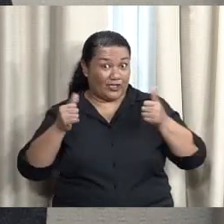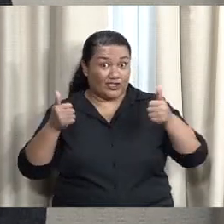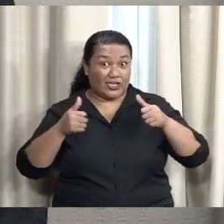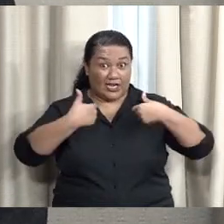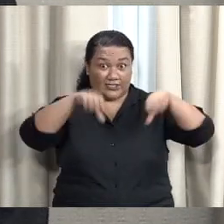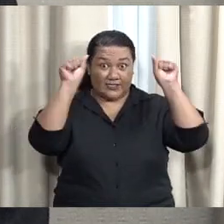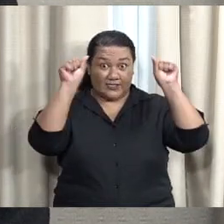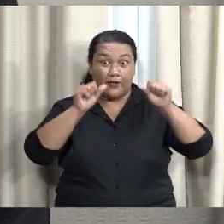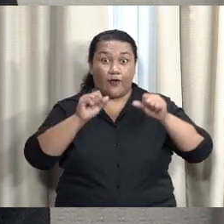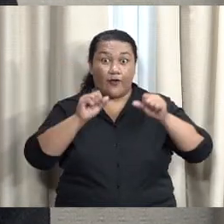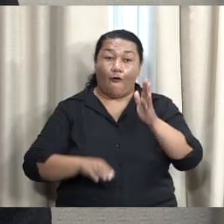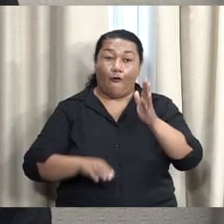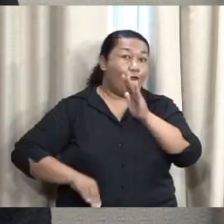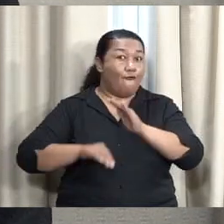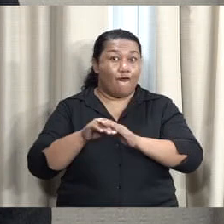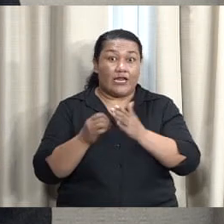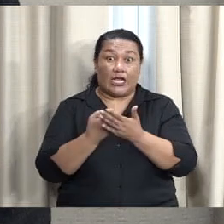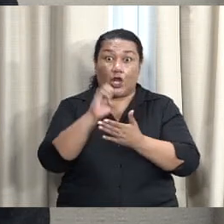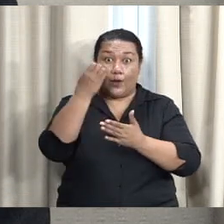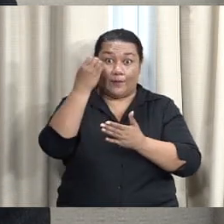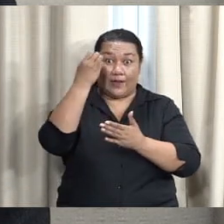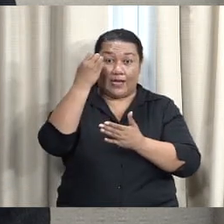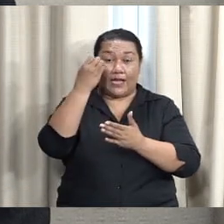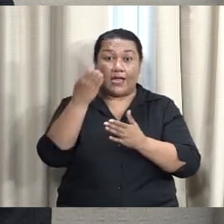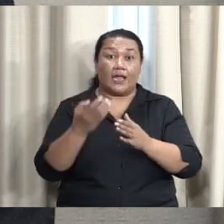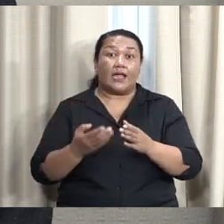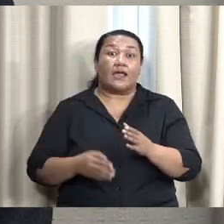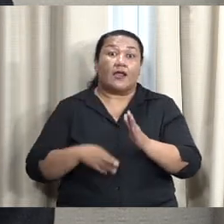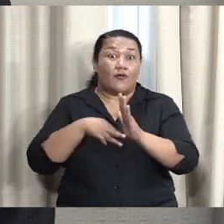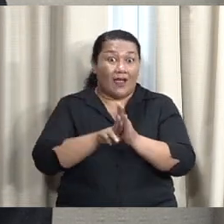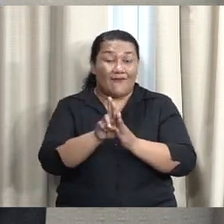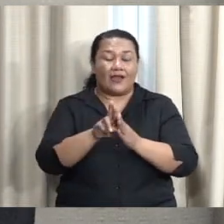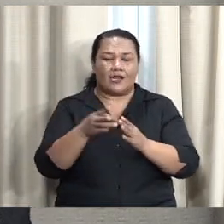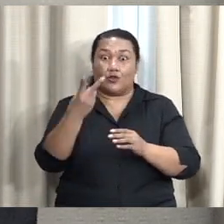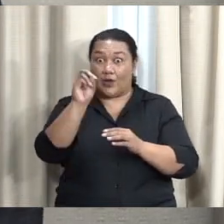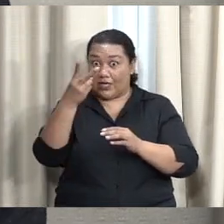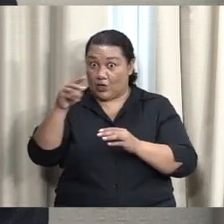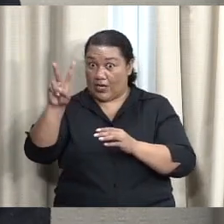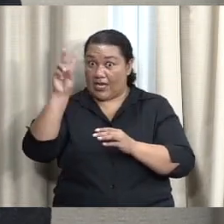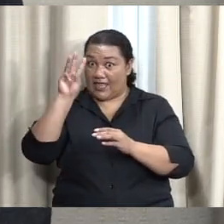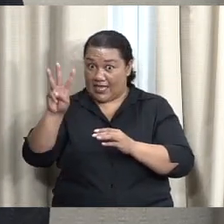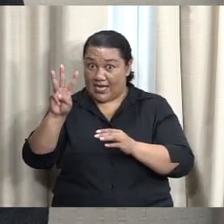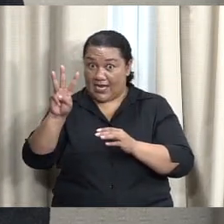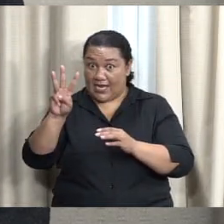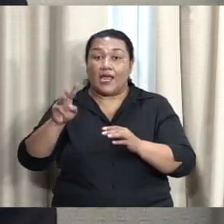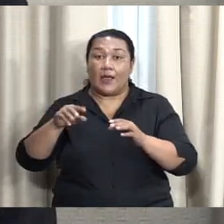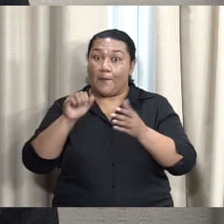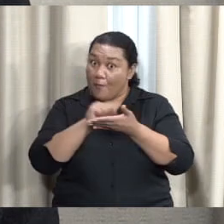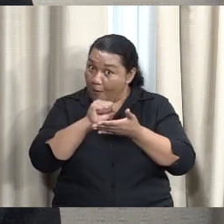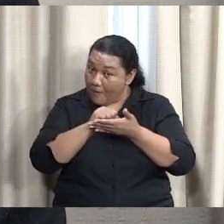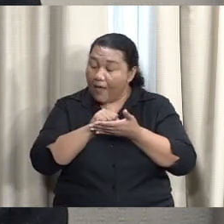full economic recovery in 2023, these type of support may not be